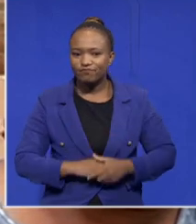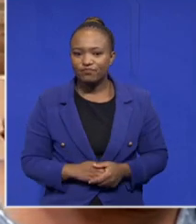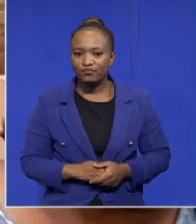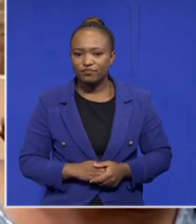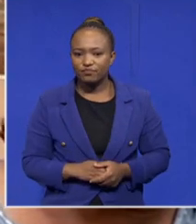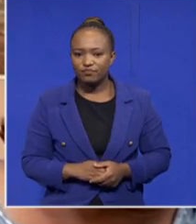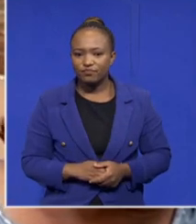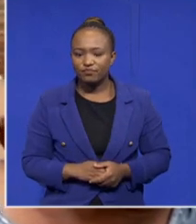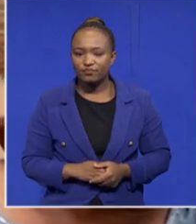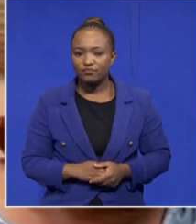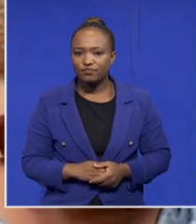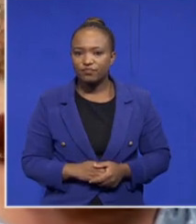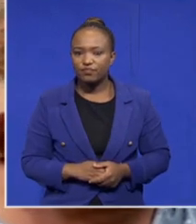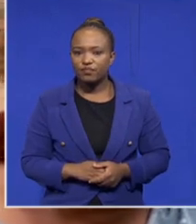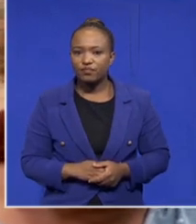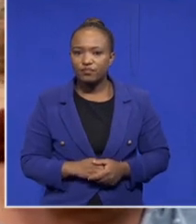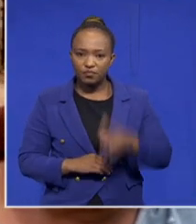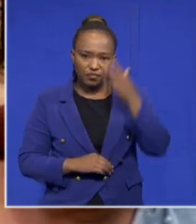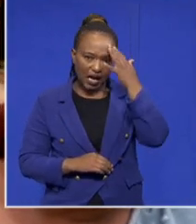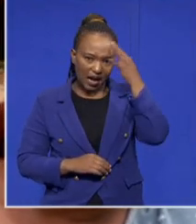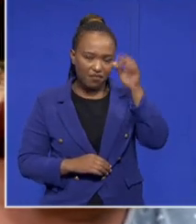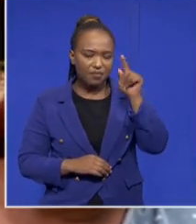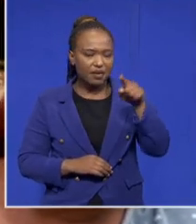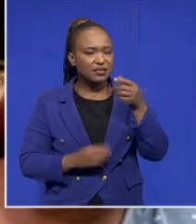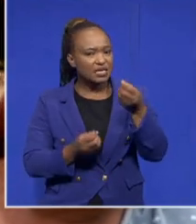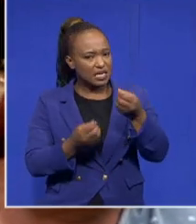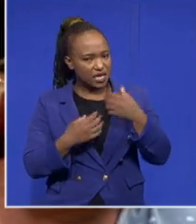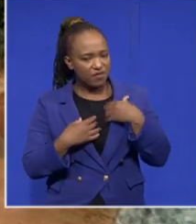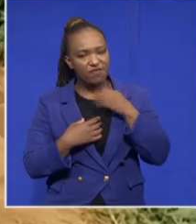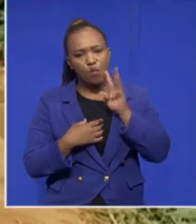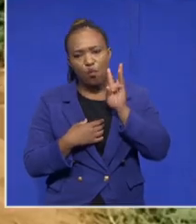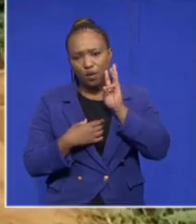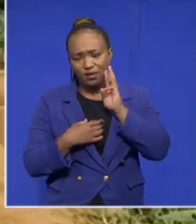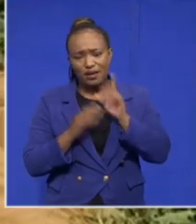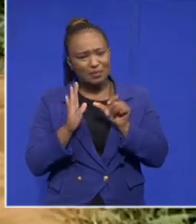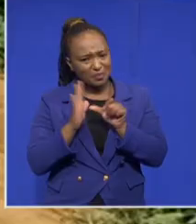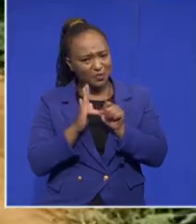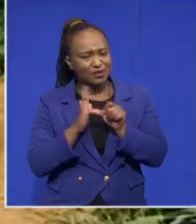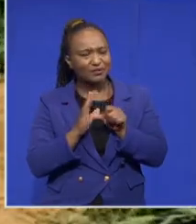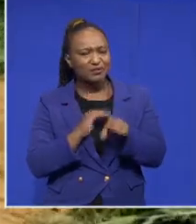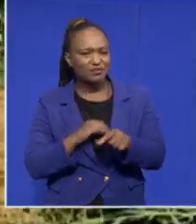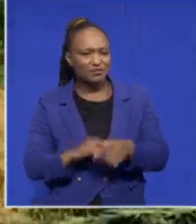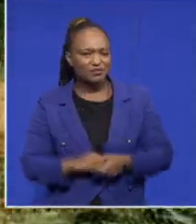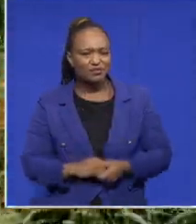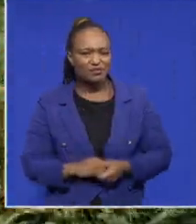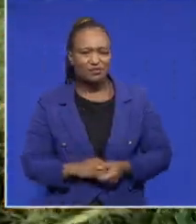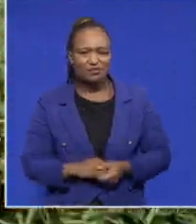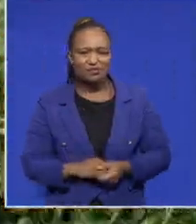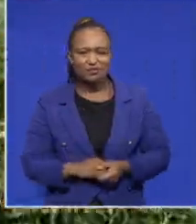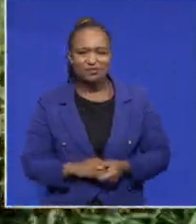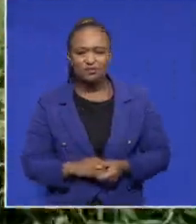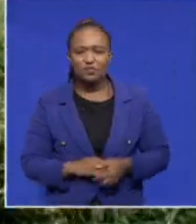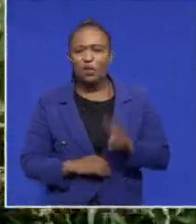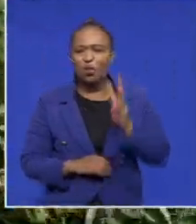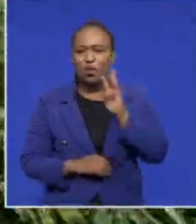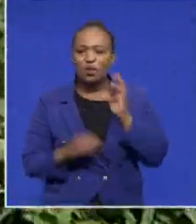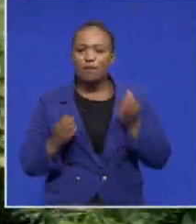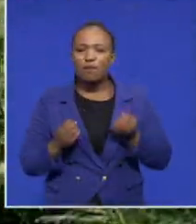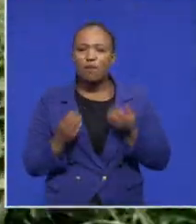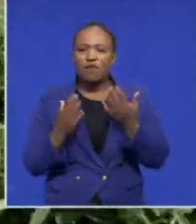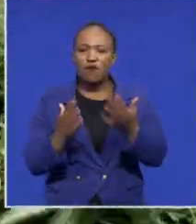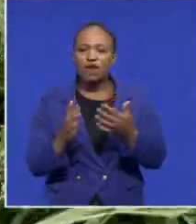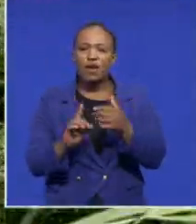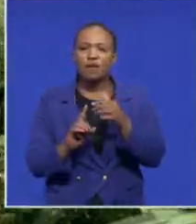Government must provide us with water. Water is very important to us. Water provider Mahalis Water alleged that